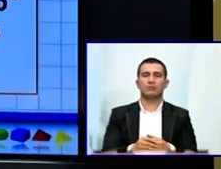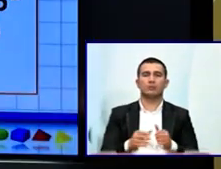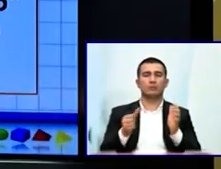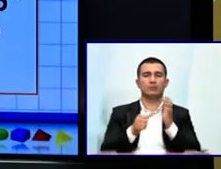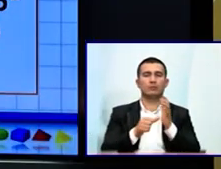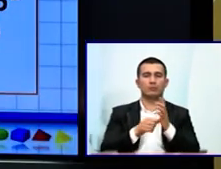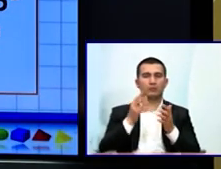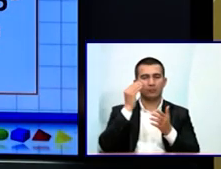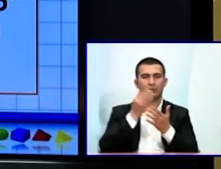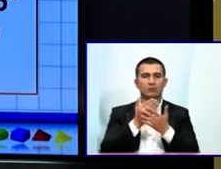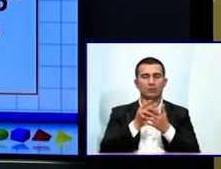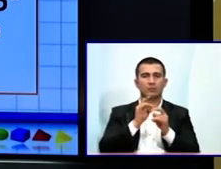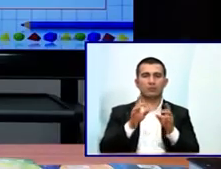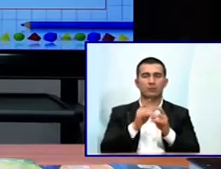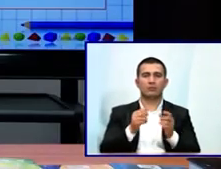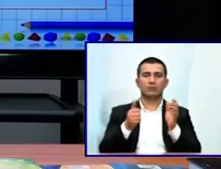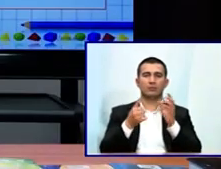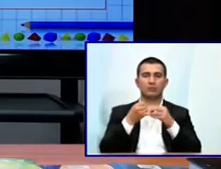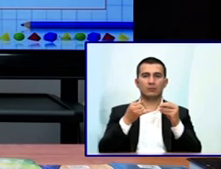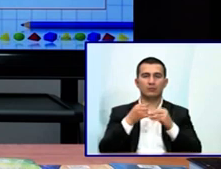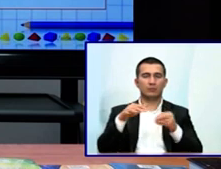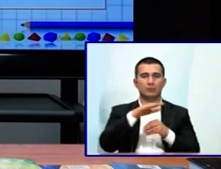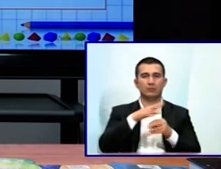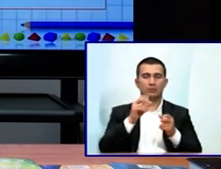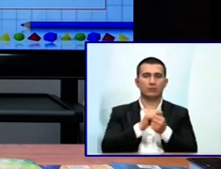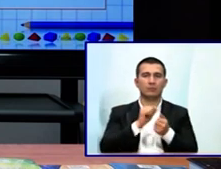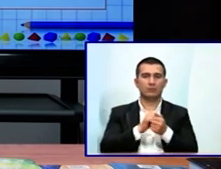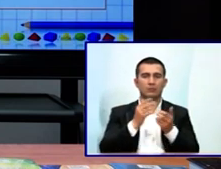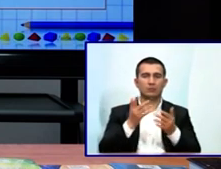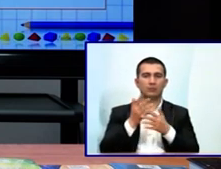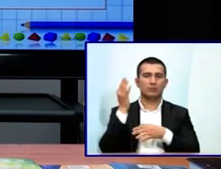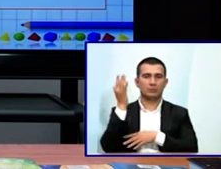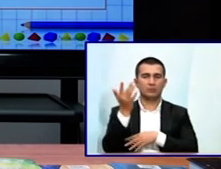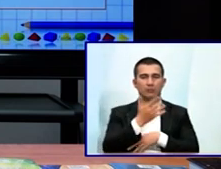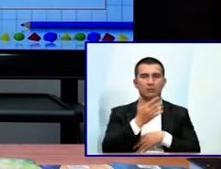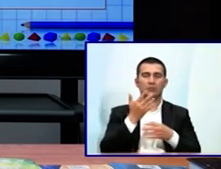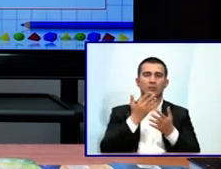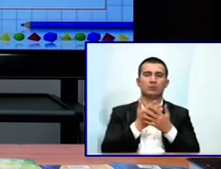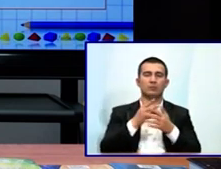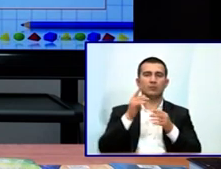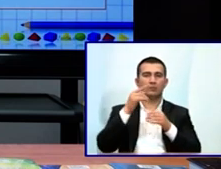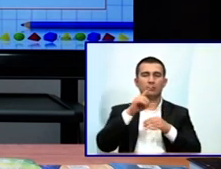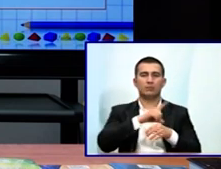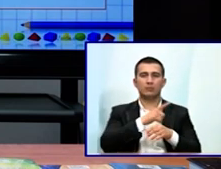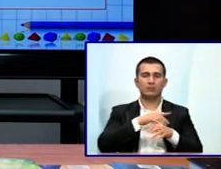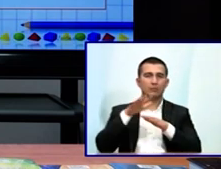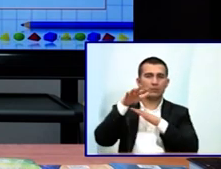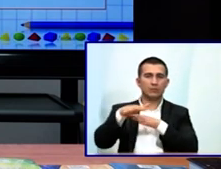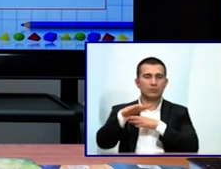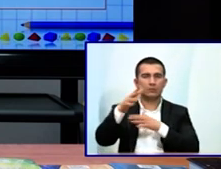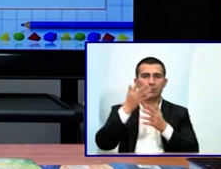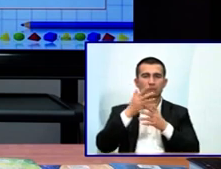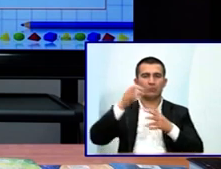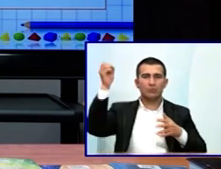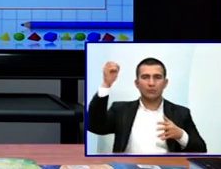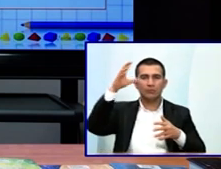6-masala. Quruqlik turlari. Demak, o'rmonlar, cho'llar, sahrolar va